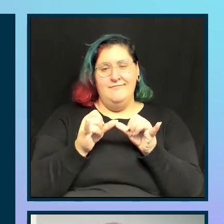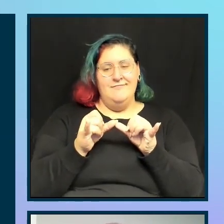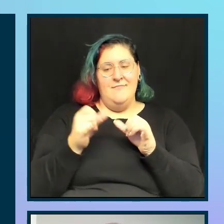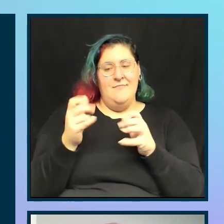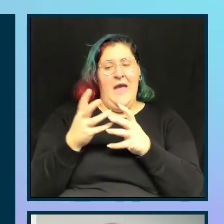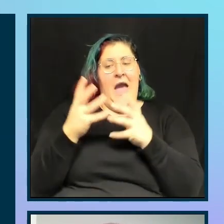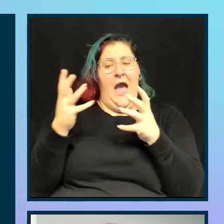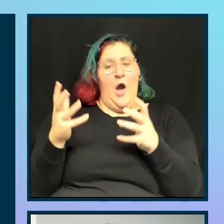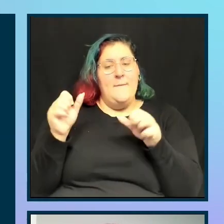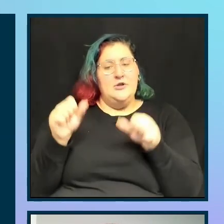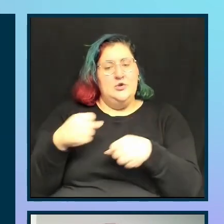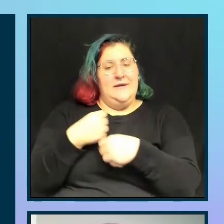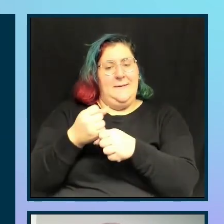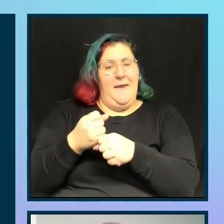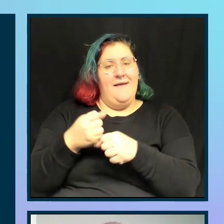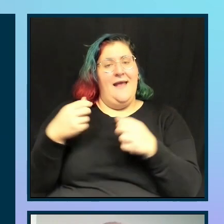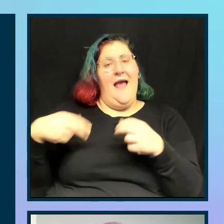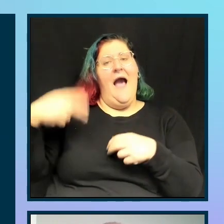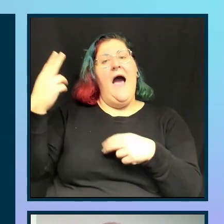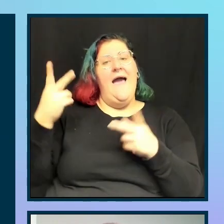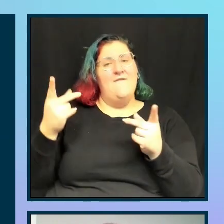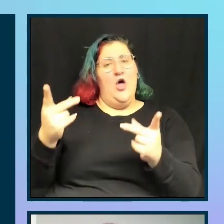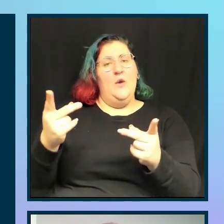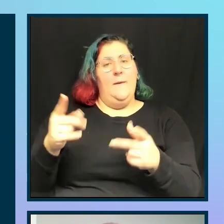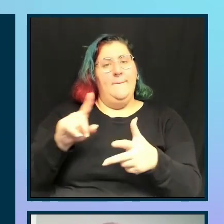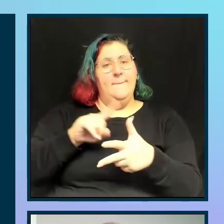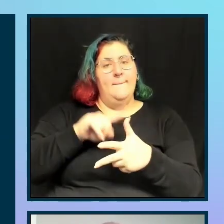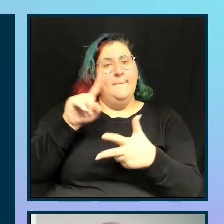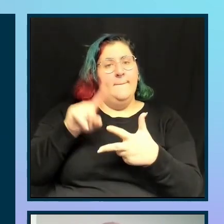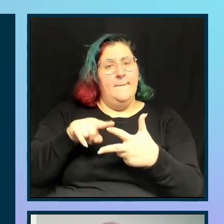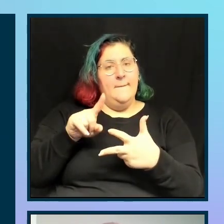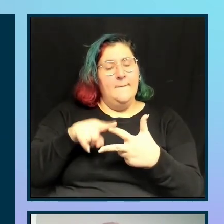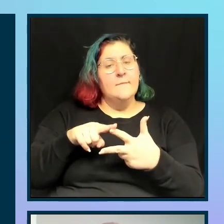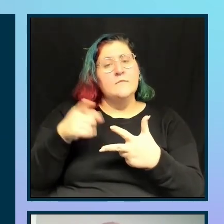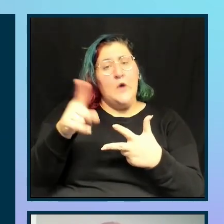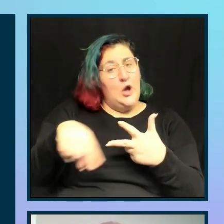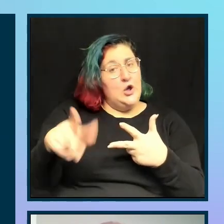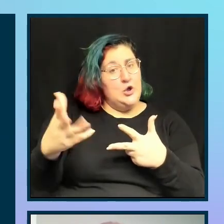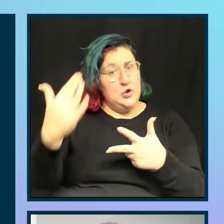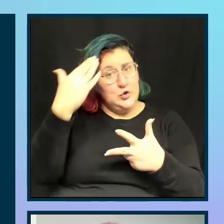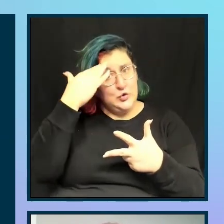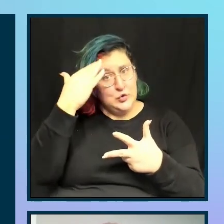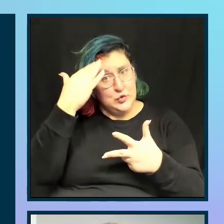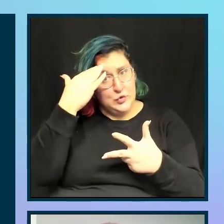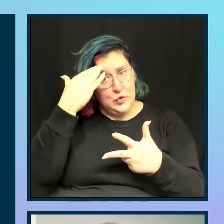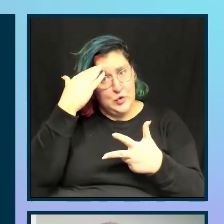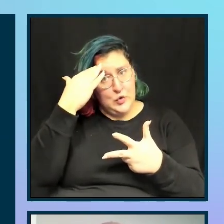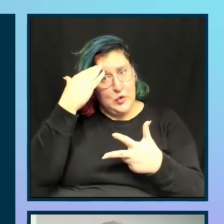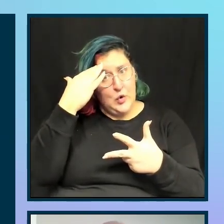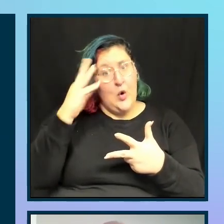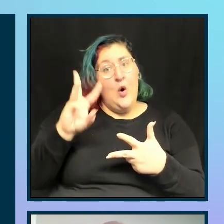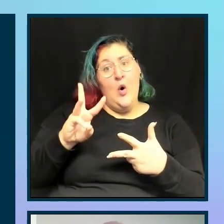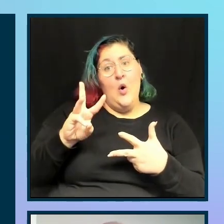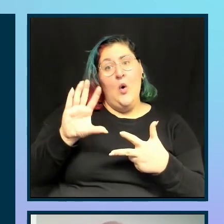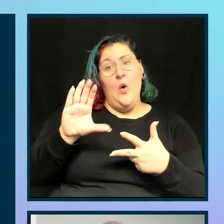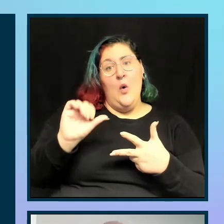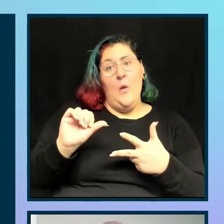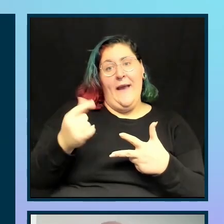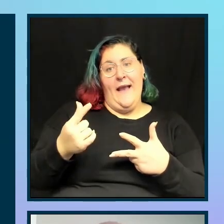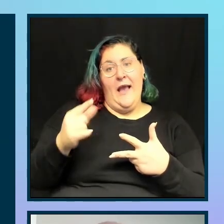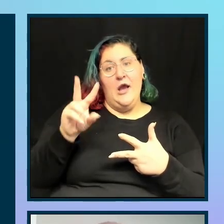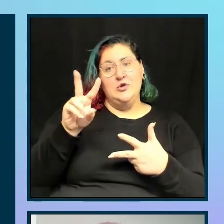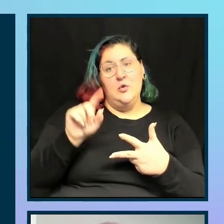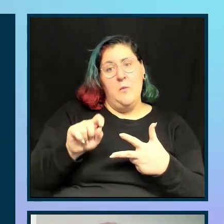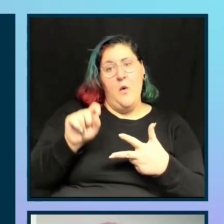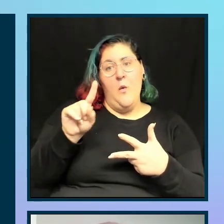workflow. The other 2 folks are familiar with that are attending this call, WCAG 2.1 and PDFUA, for the